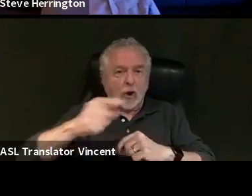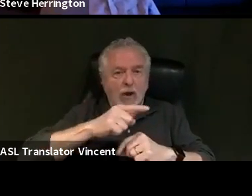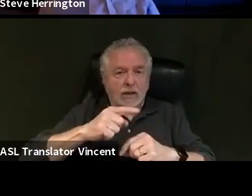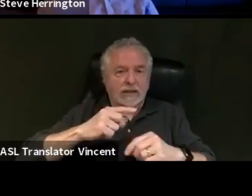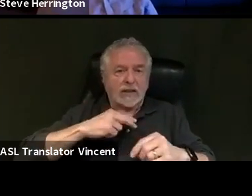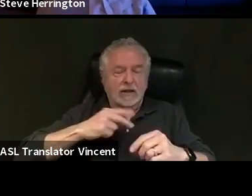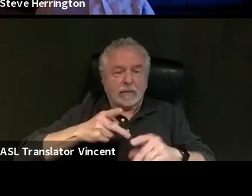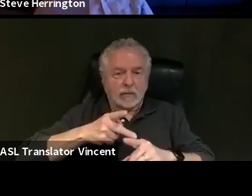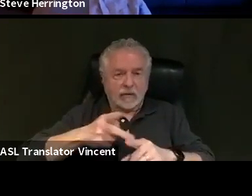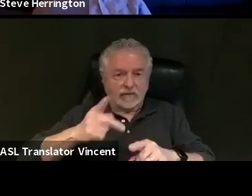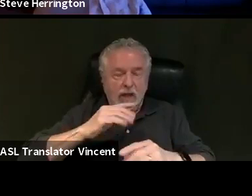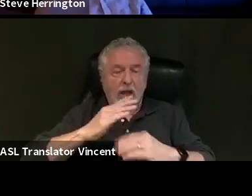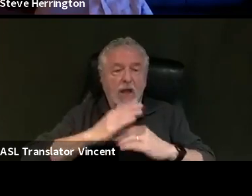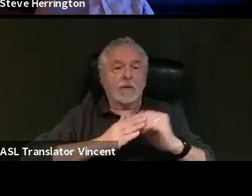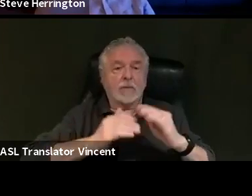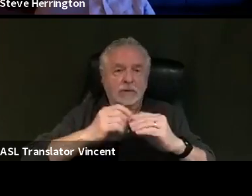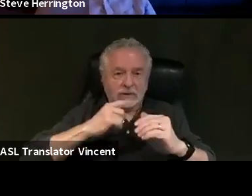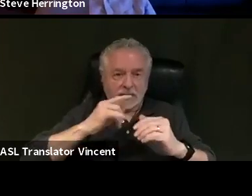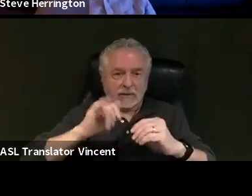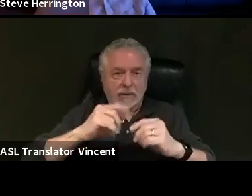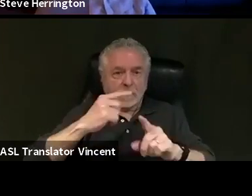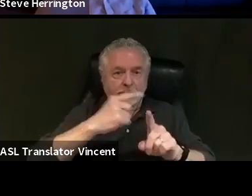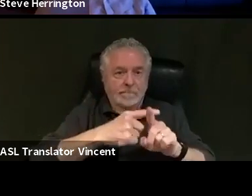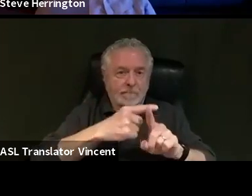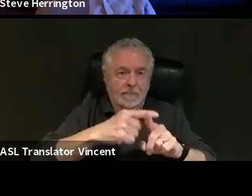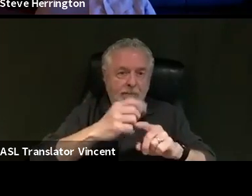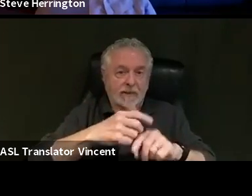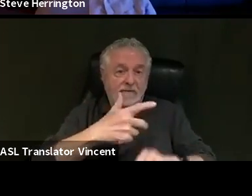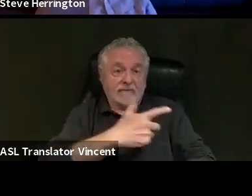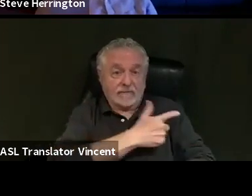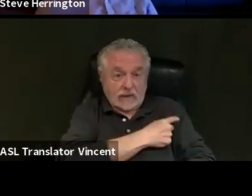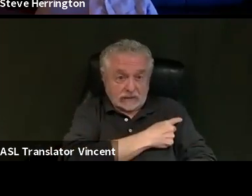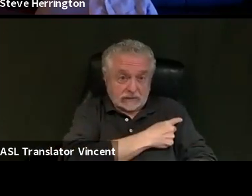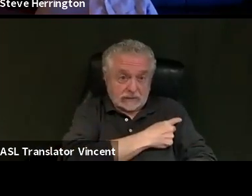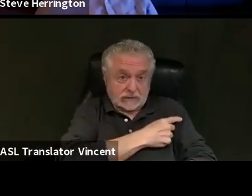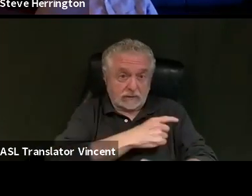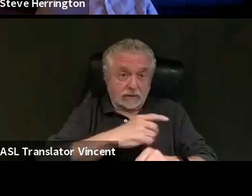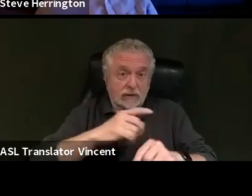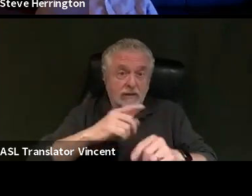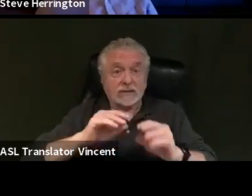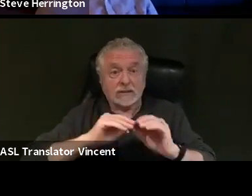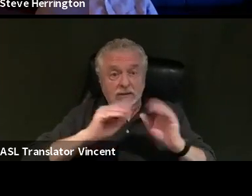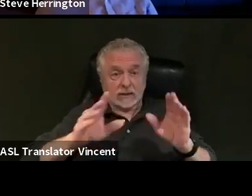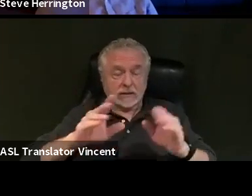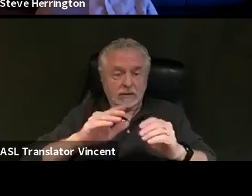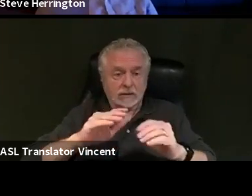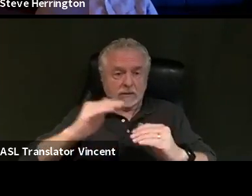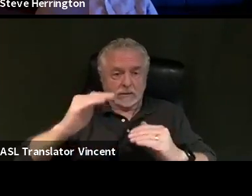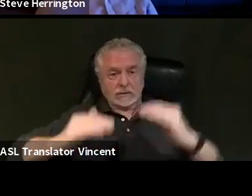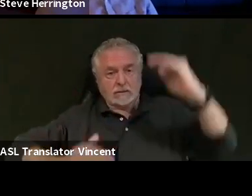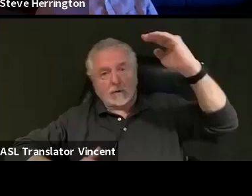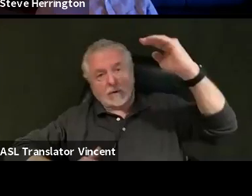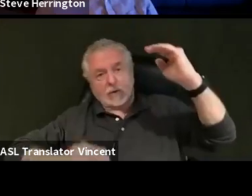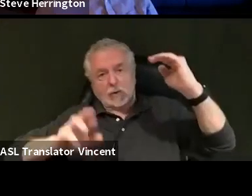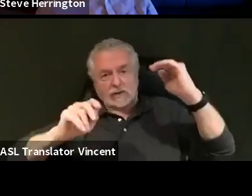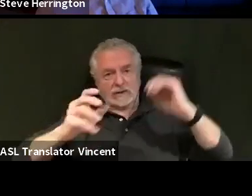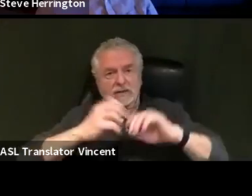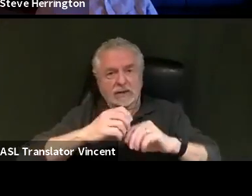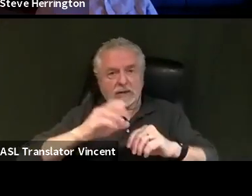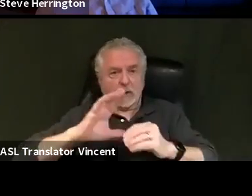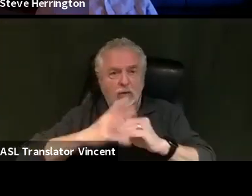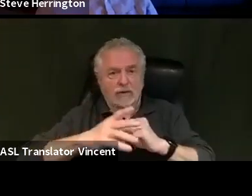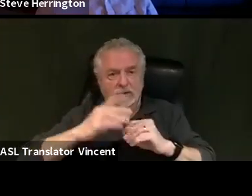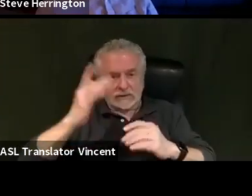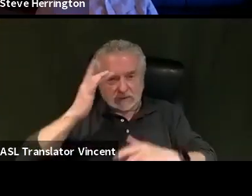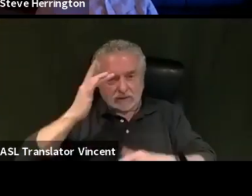health professionals feel comfortable saying the positives of getting vaccinated are clearly outweighing the risk of getting